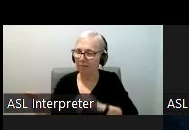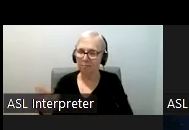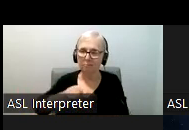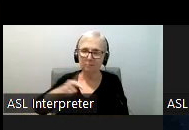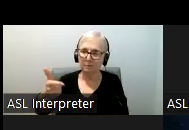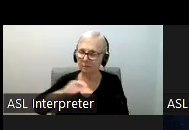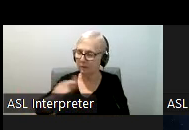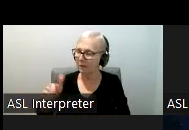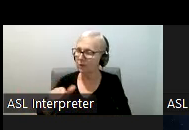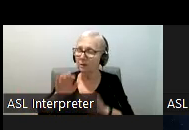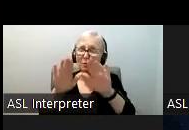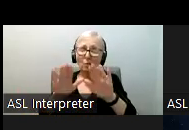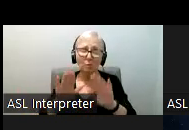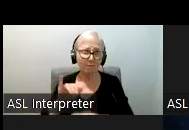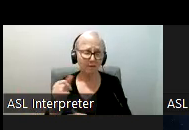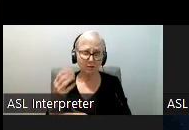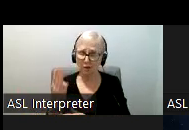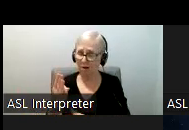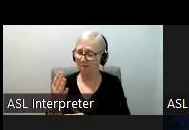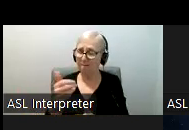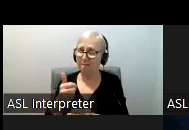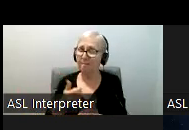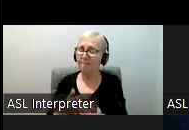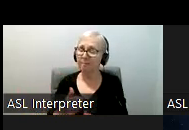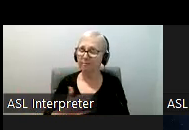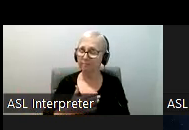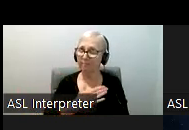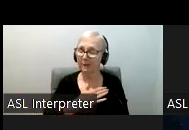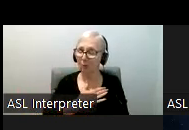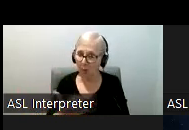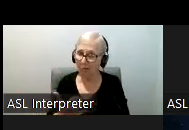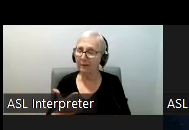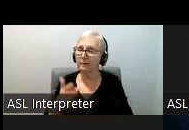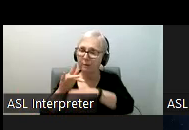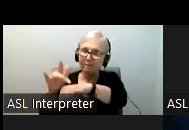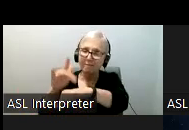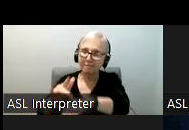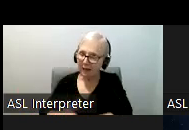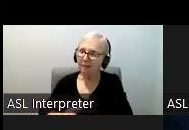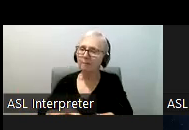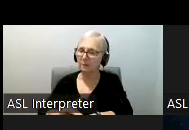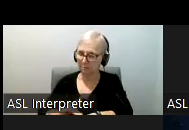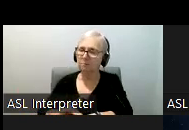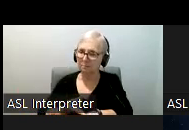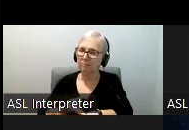really incredible job of making herself available and giving a